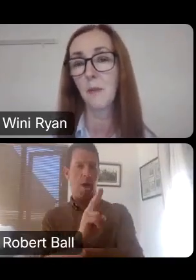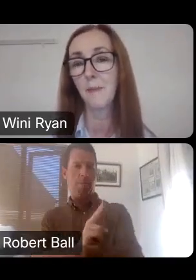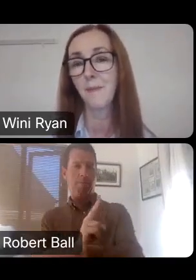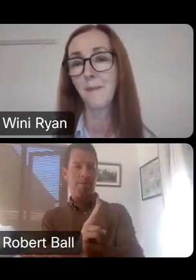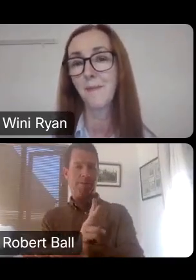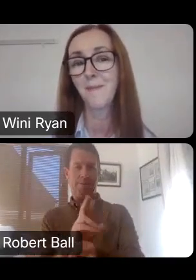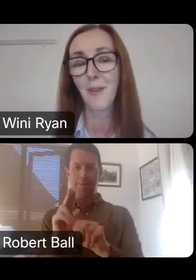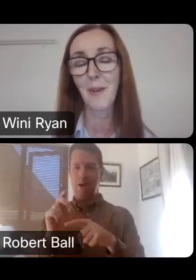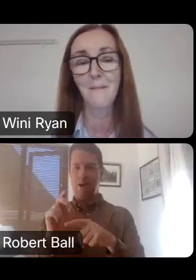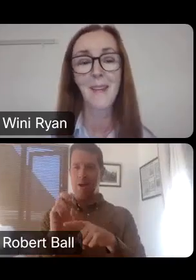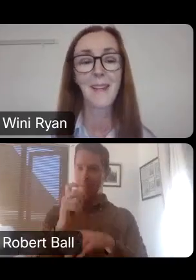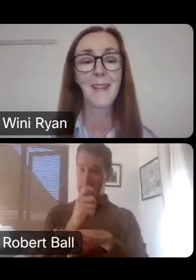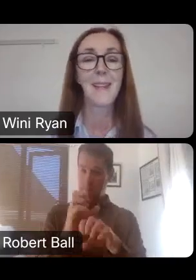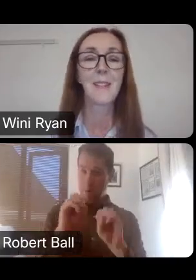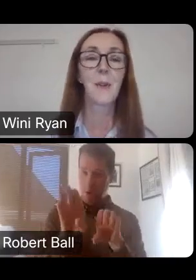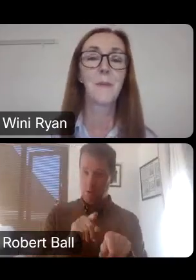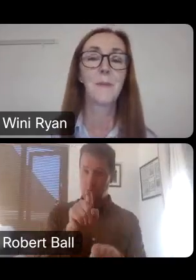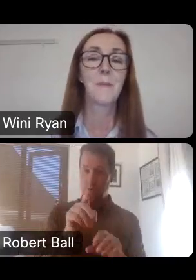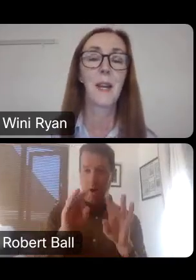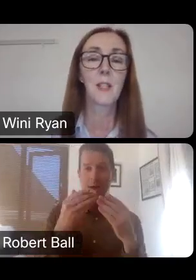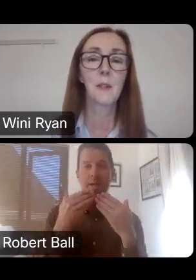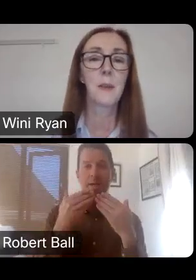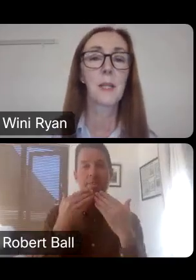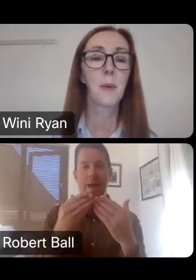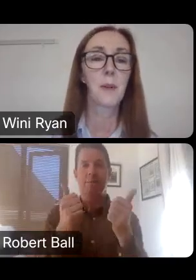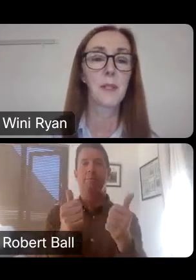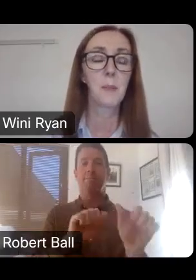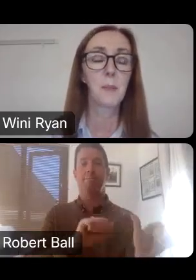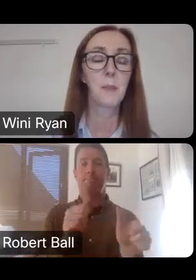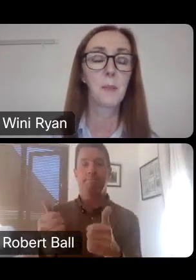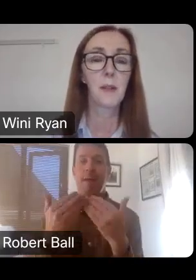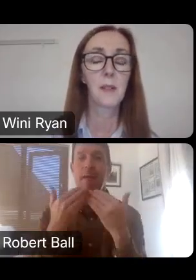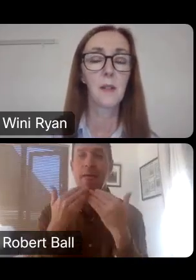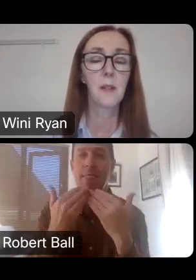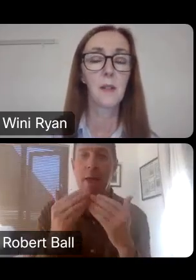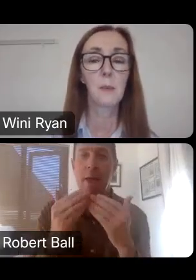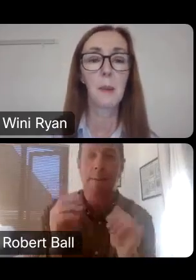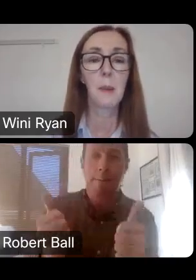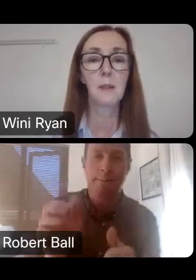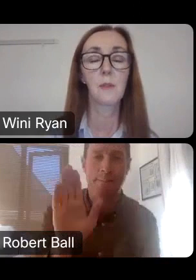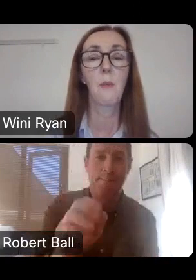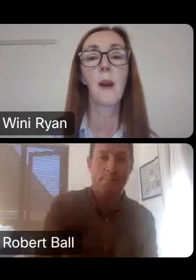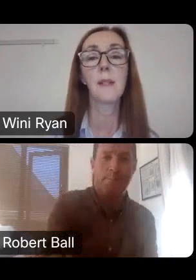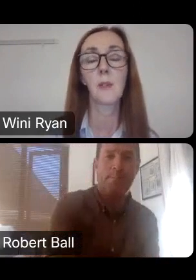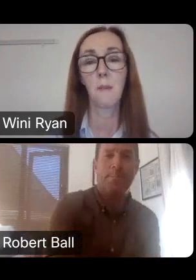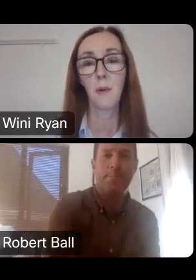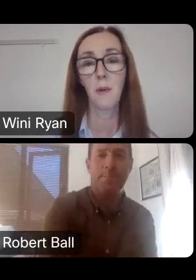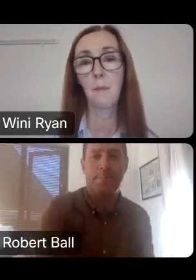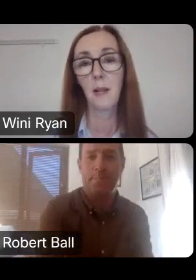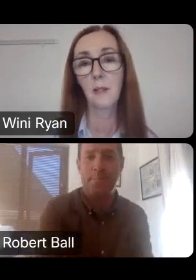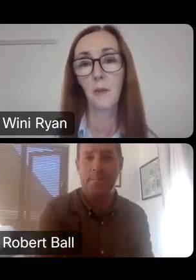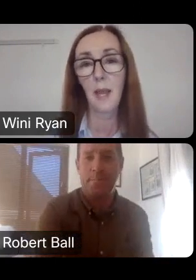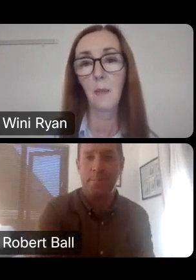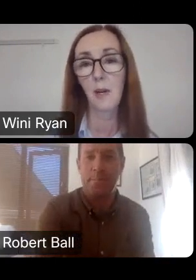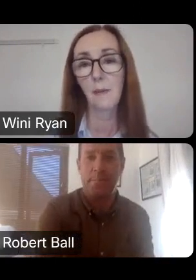with you? Yeah. No, okay. that's good. Thanks, Wini. I just want to make this point, because, you know, sometimes people say to us, well, why is it so important to